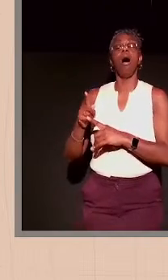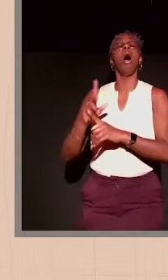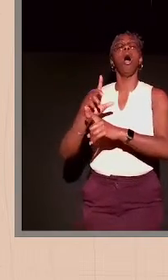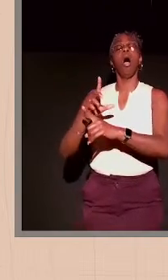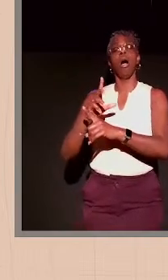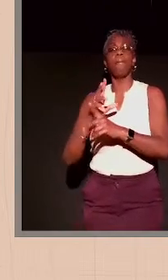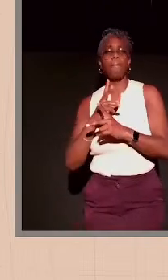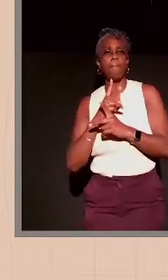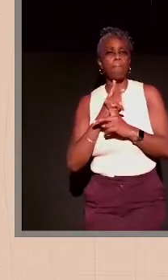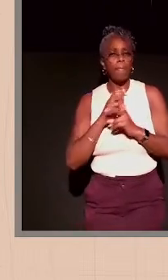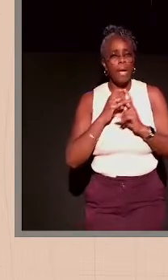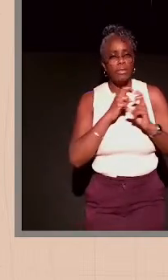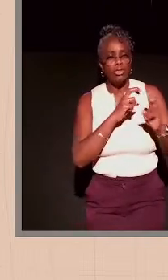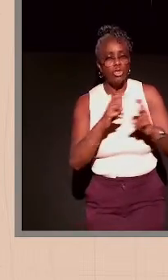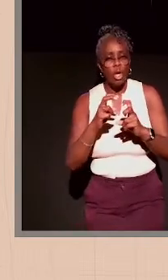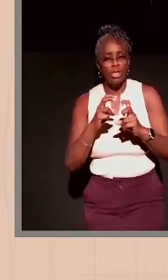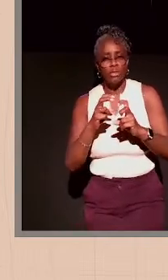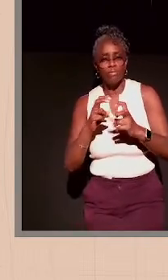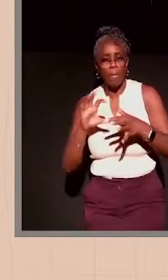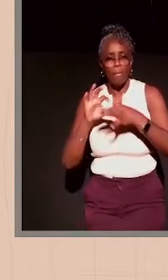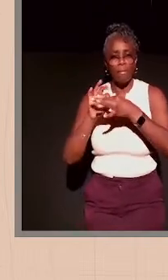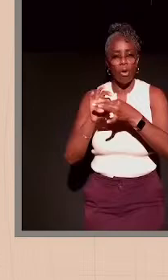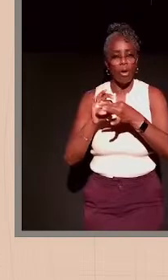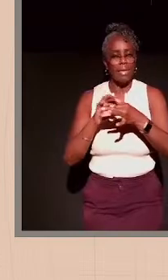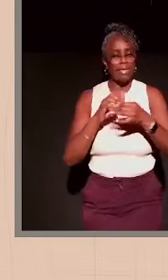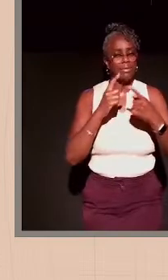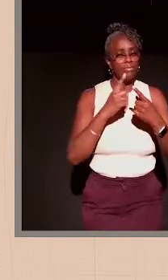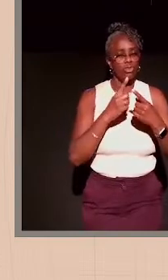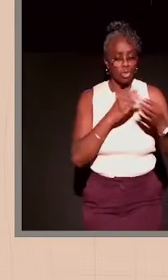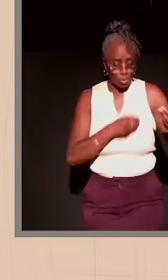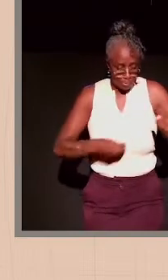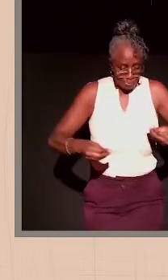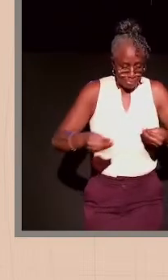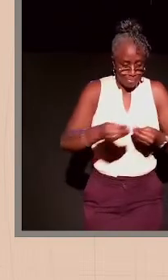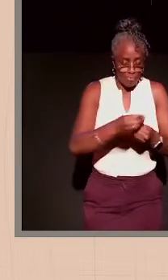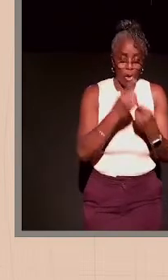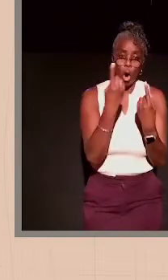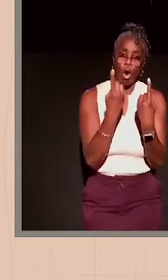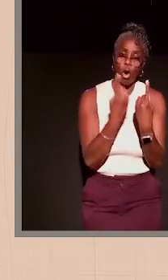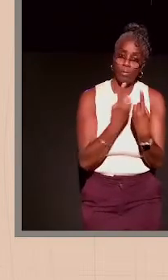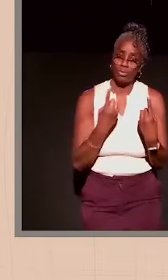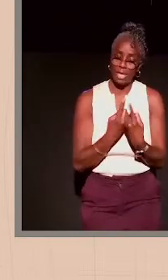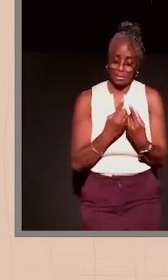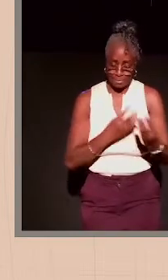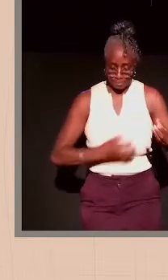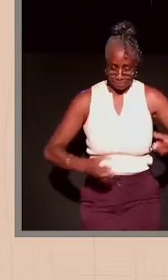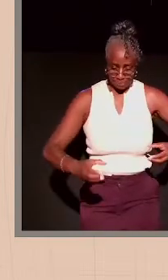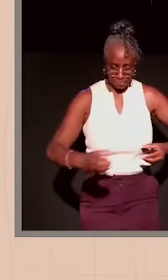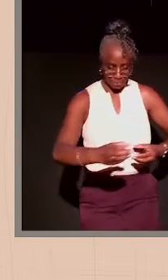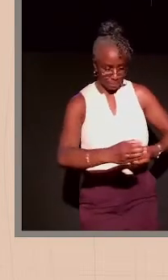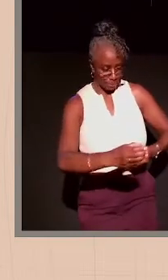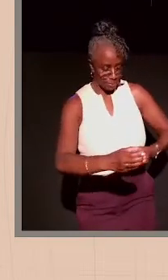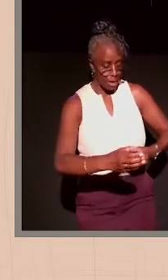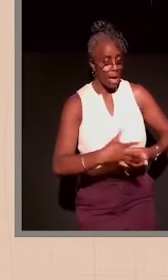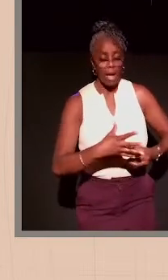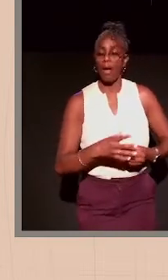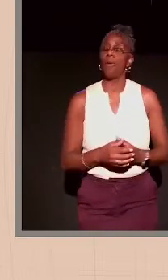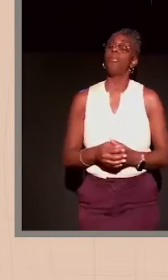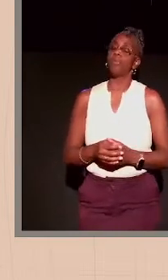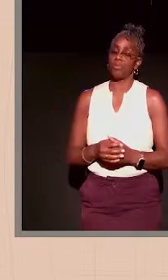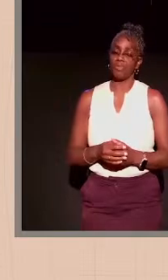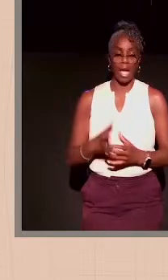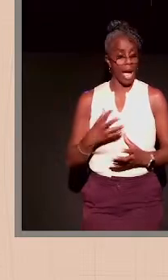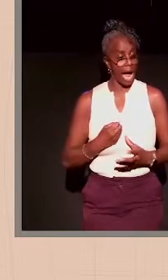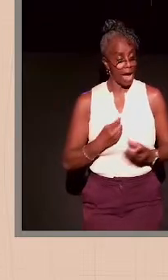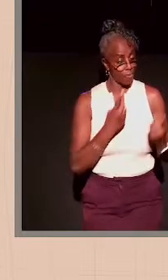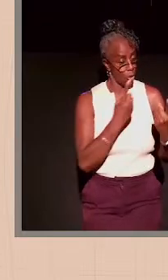like constellations of objects. If I'll have a bunch of